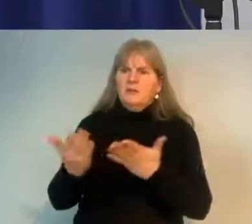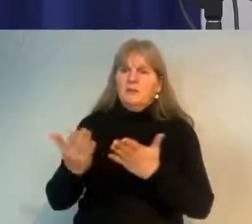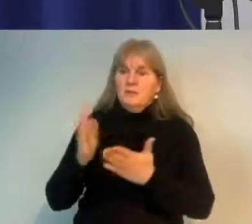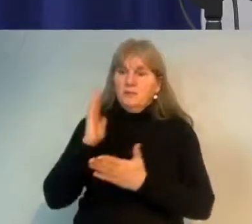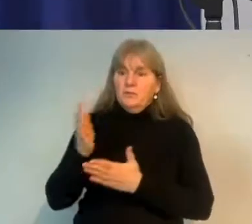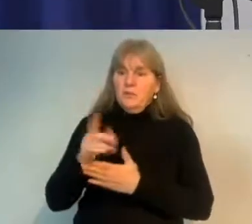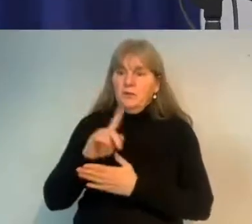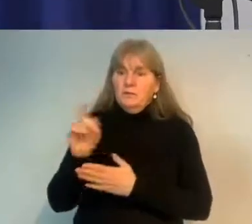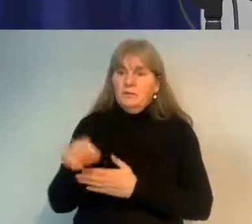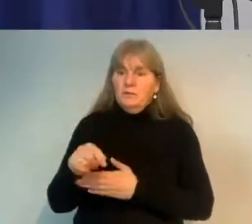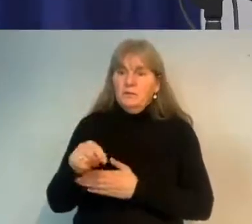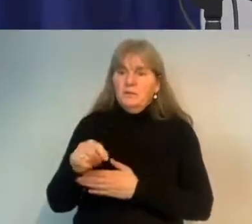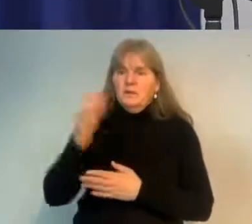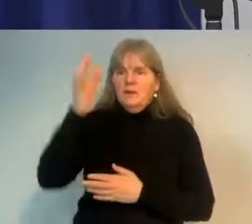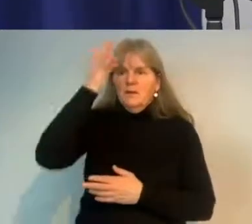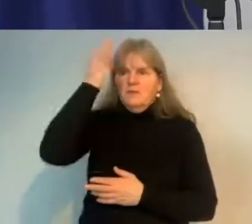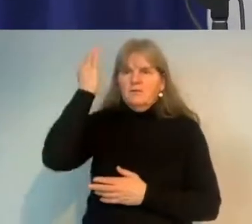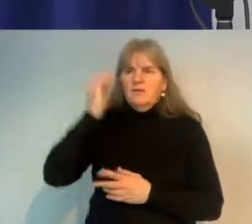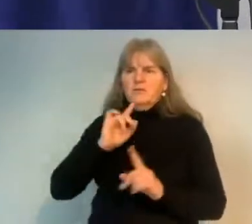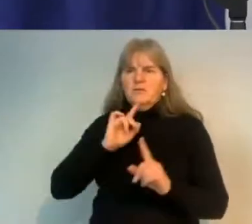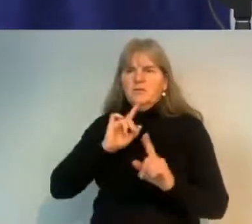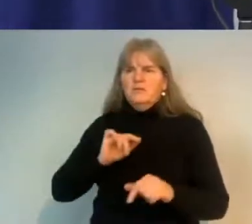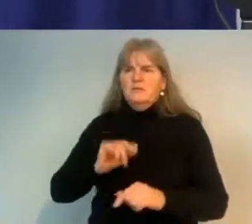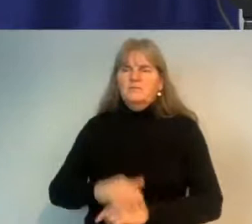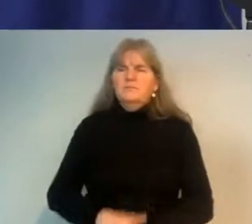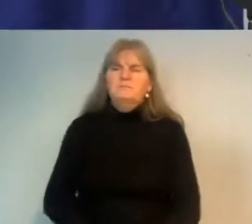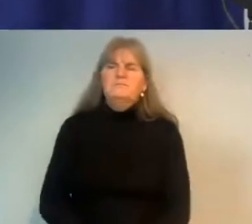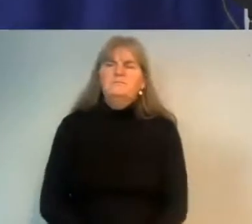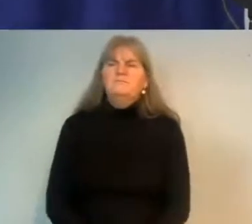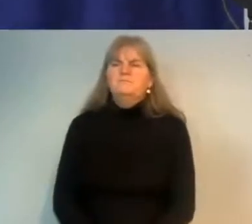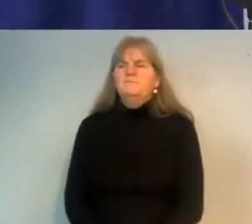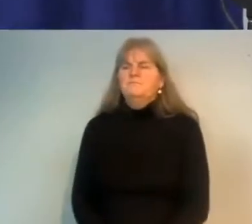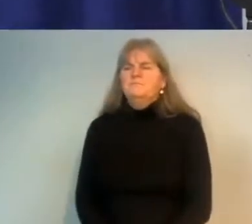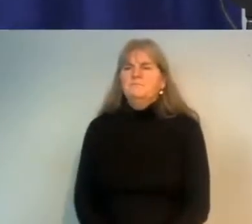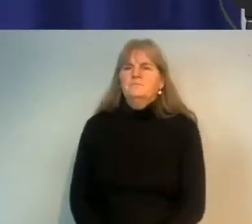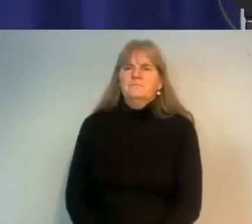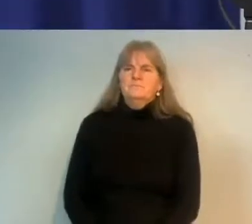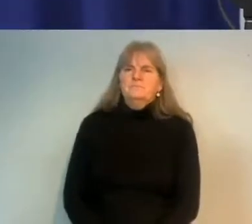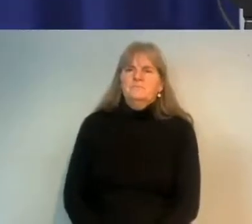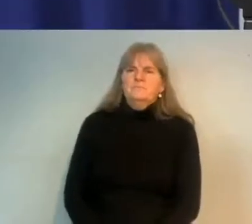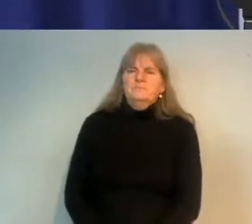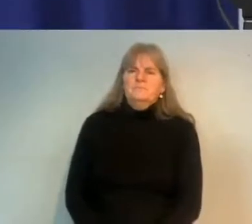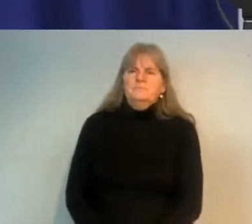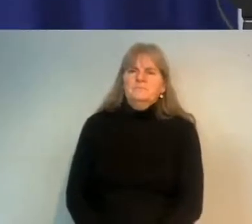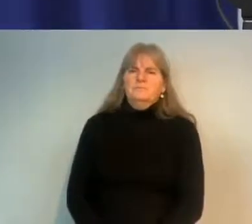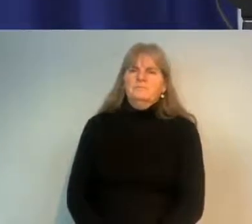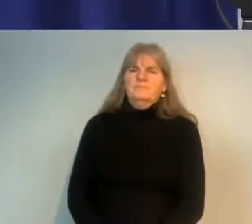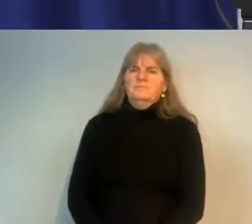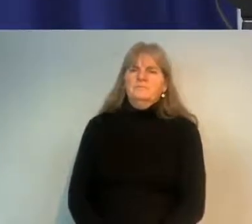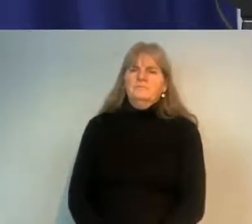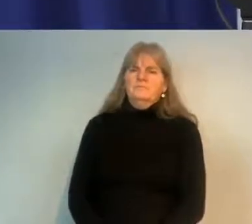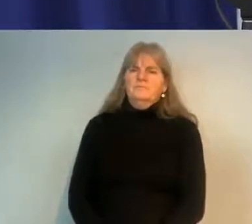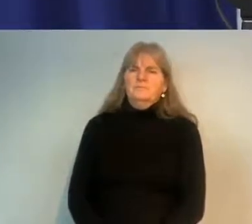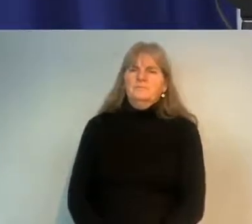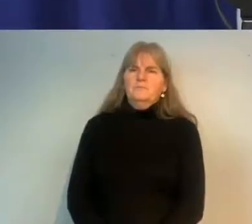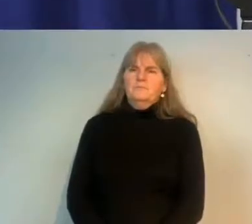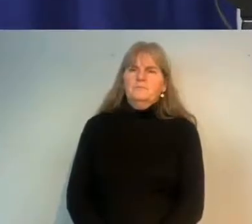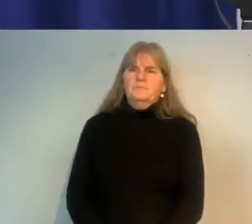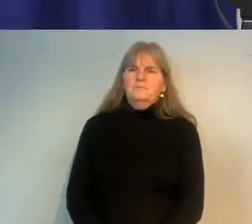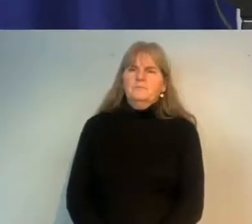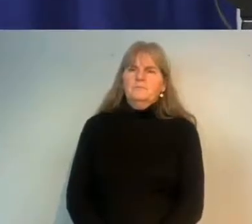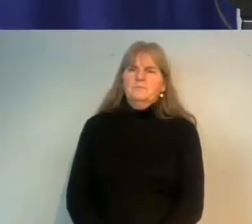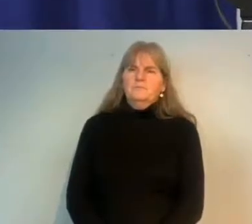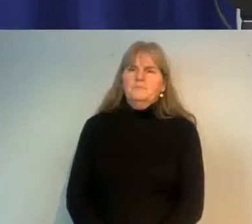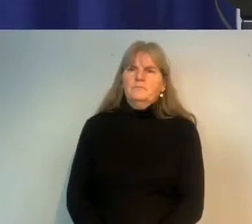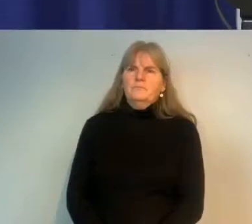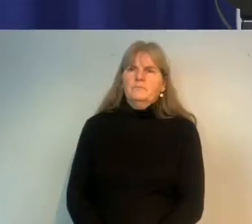Merci pour la question. Il y a beaucoup de monde qui veut savoir qu'est-ce qui arrive pas maintenant dans le temps court,